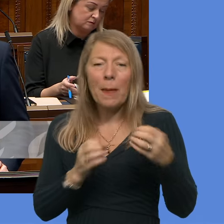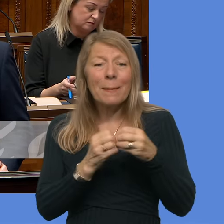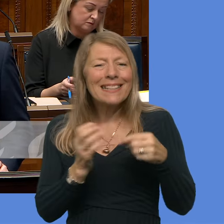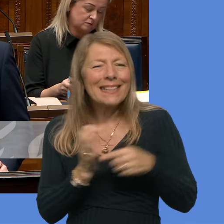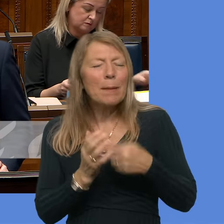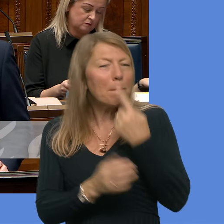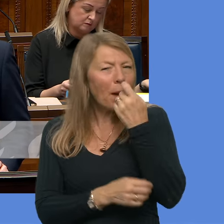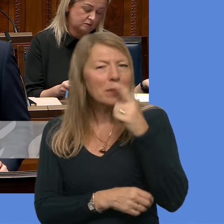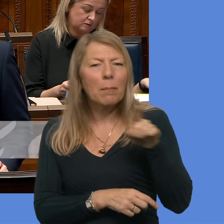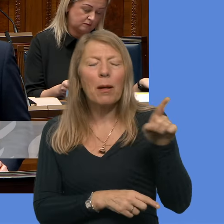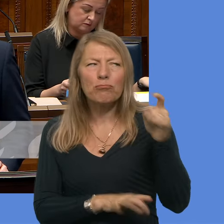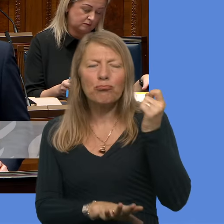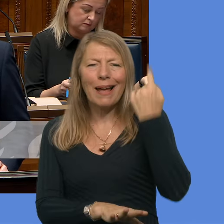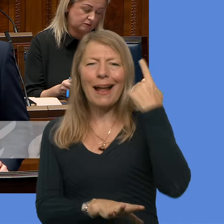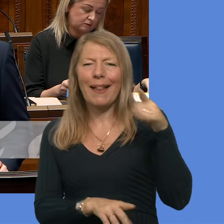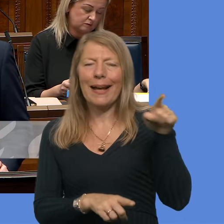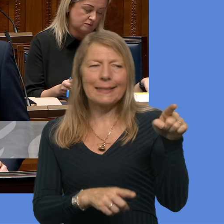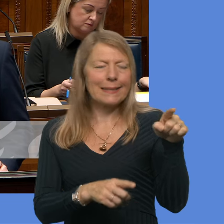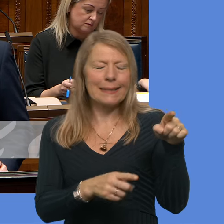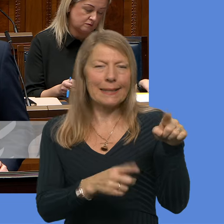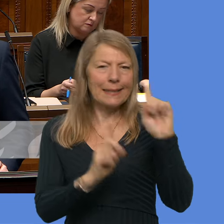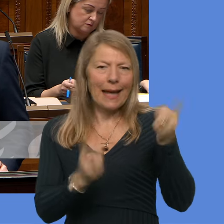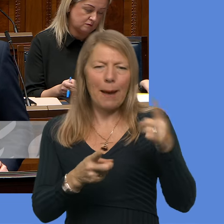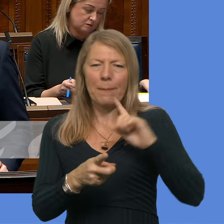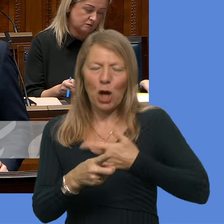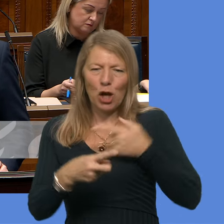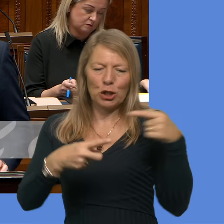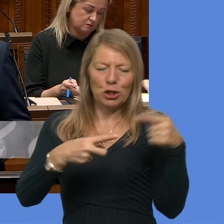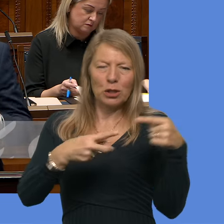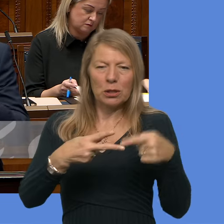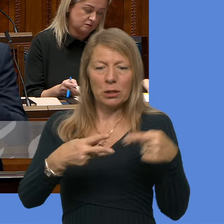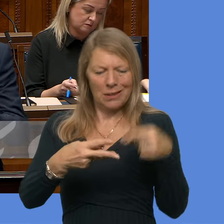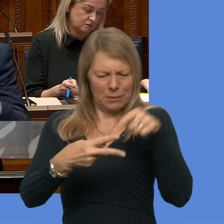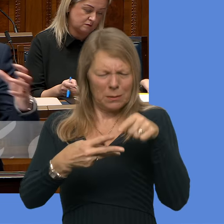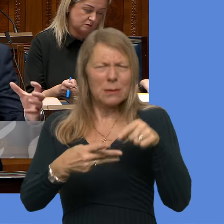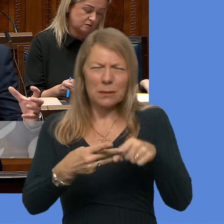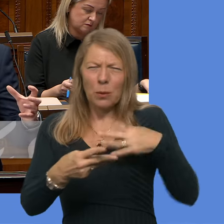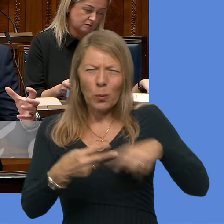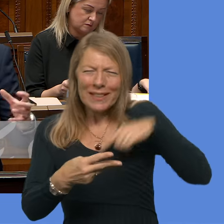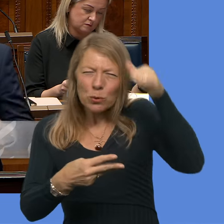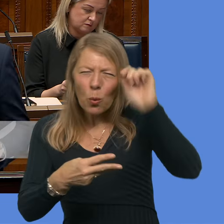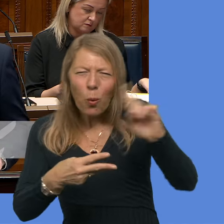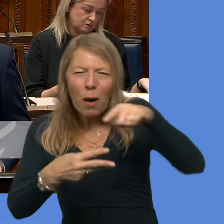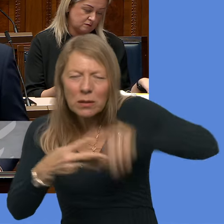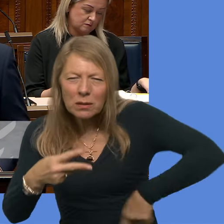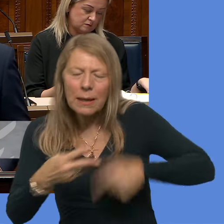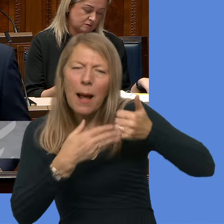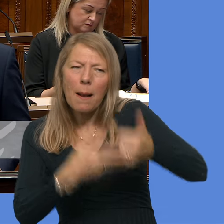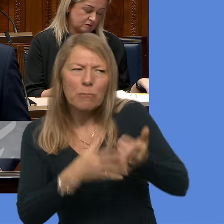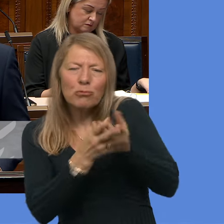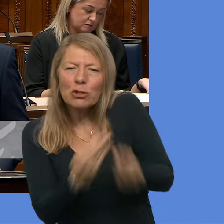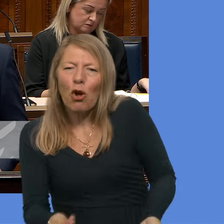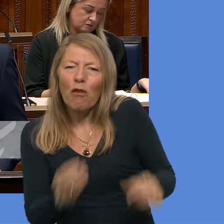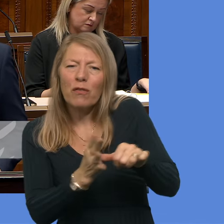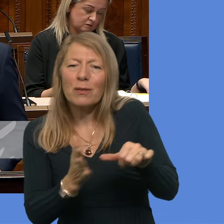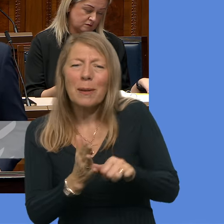and work with them to resolve those issues. But we are in a stage where it's obviously a global issue that they're dealing with in